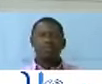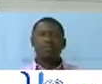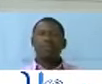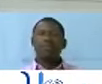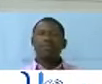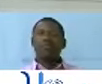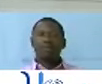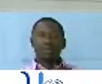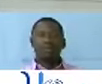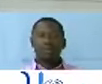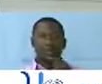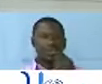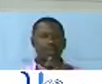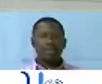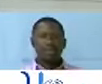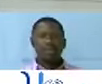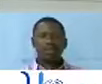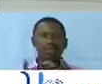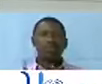correct.